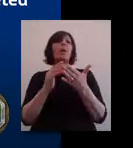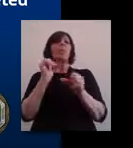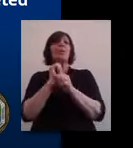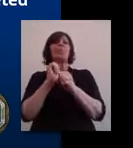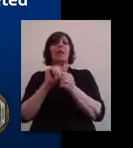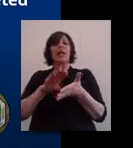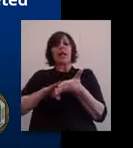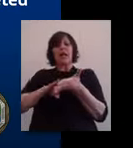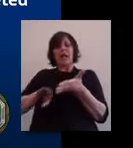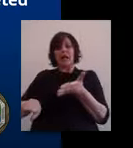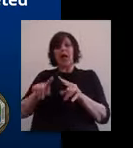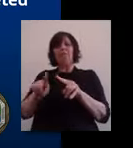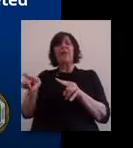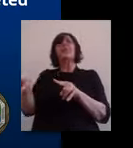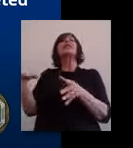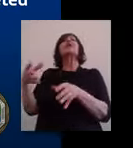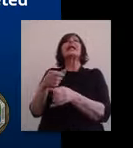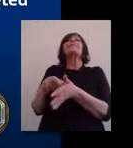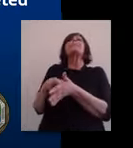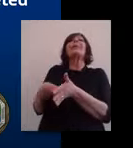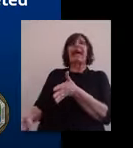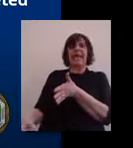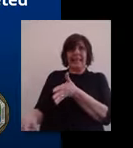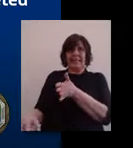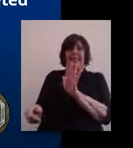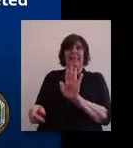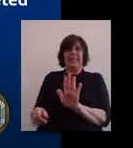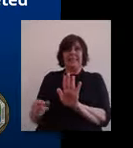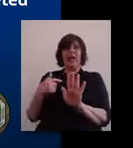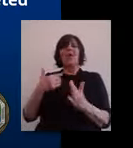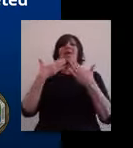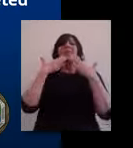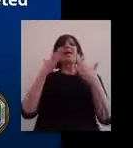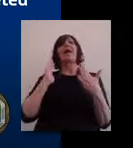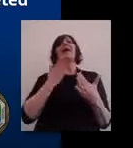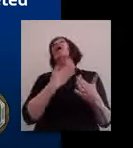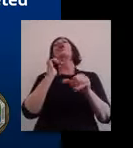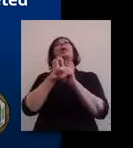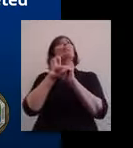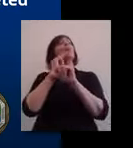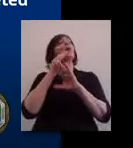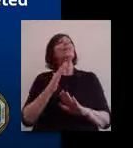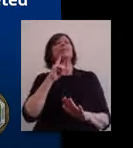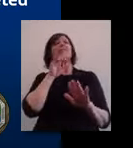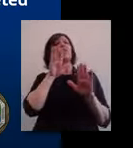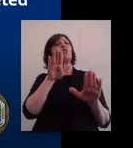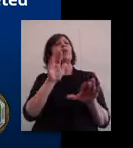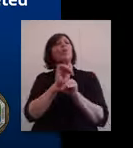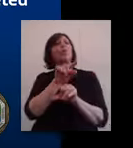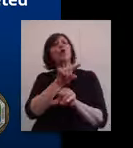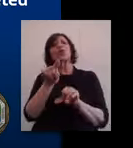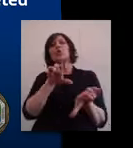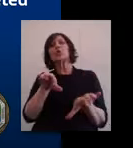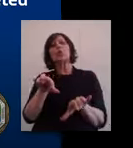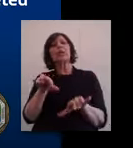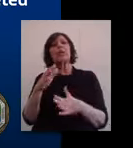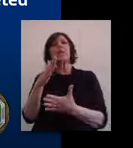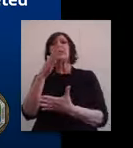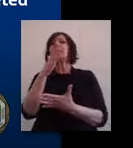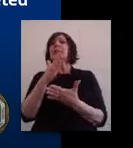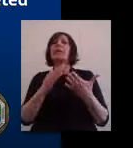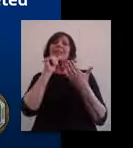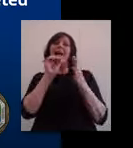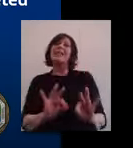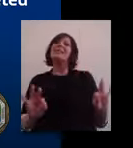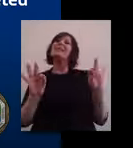paid. So I want to thank our employees and our workforce for the great work they're doing. Some that are non-essential are home, but I did not